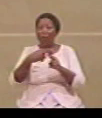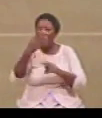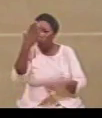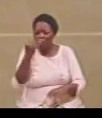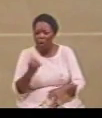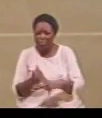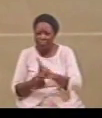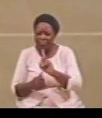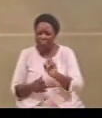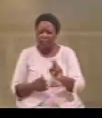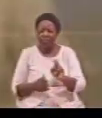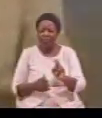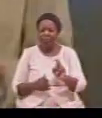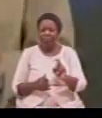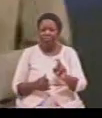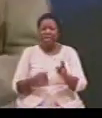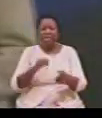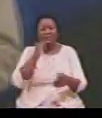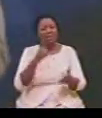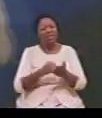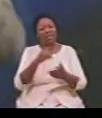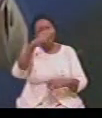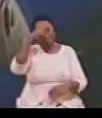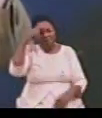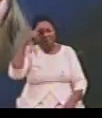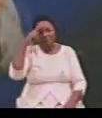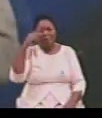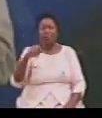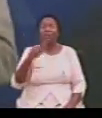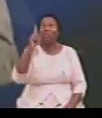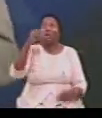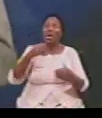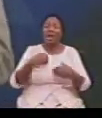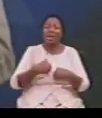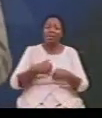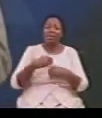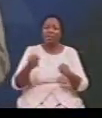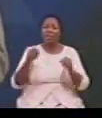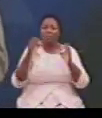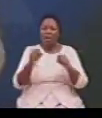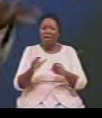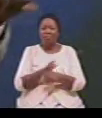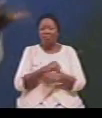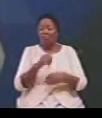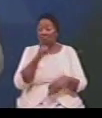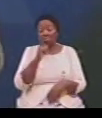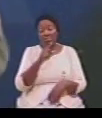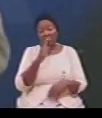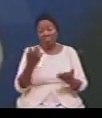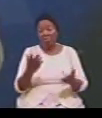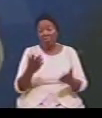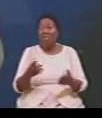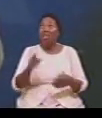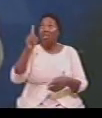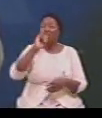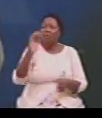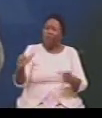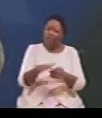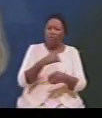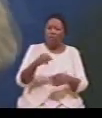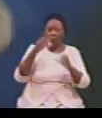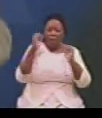Why? Is it because he becomes more powerful? Not really. He's full of power every